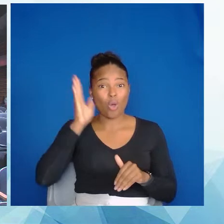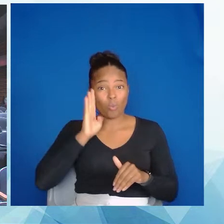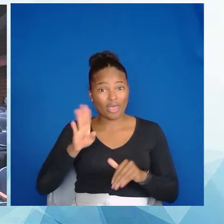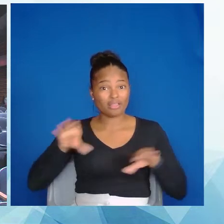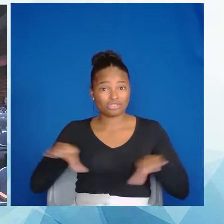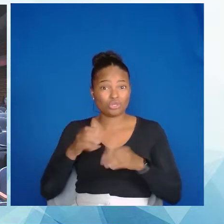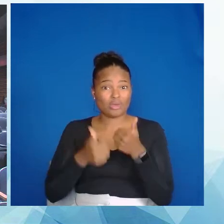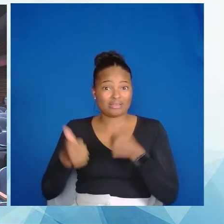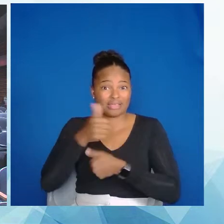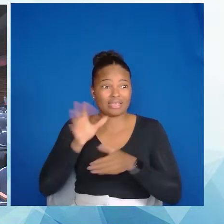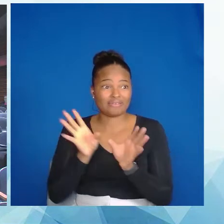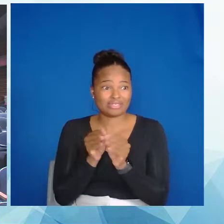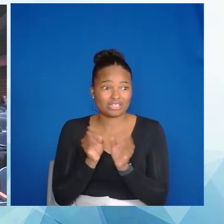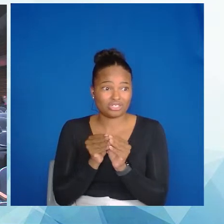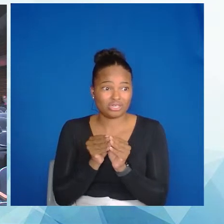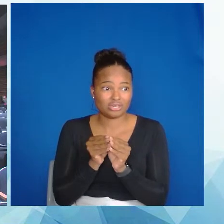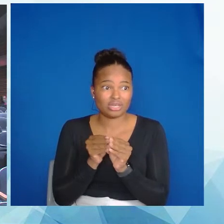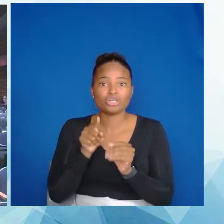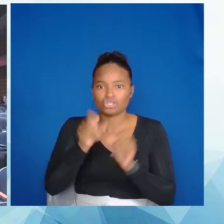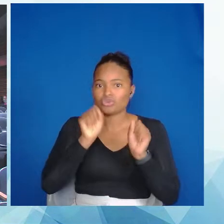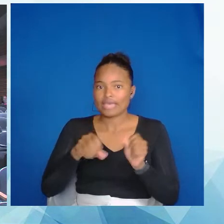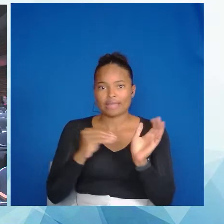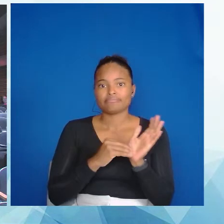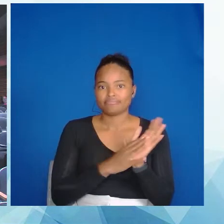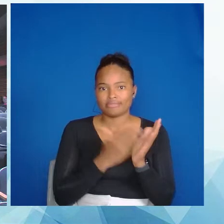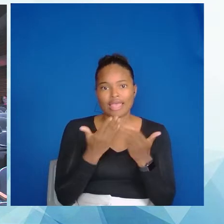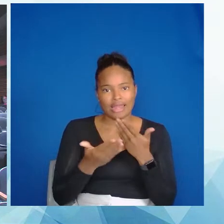I recommend that you put that in anyway.